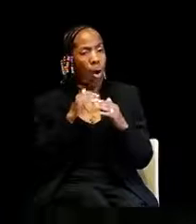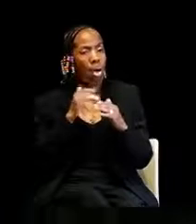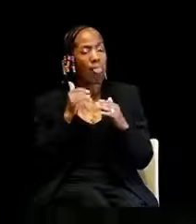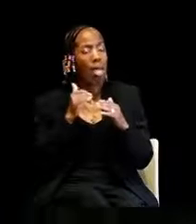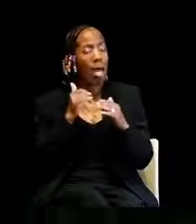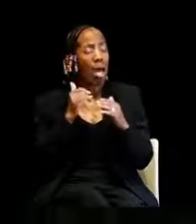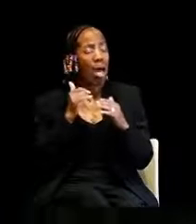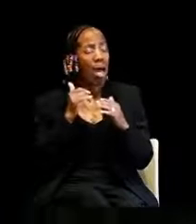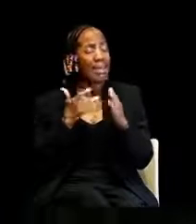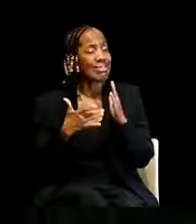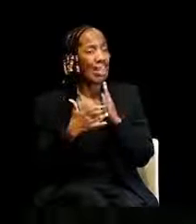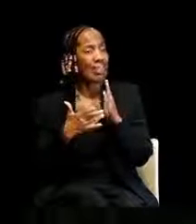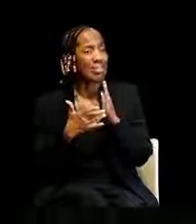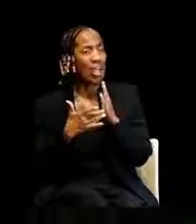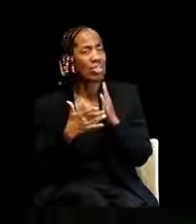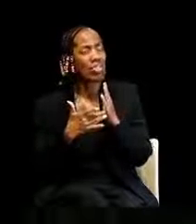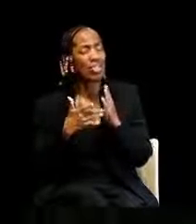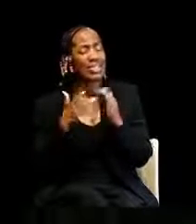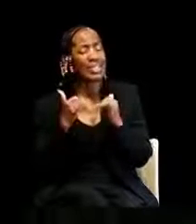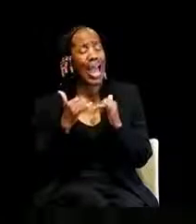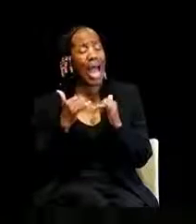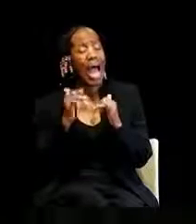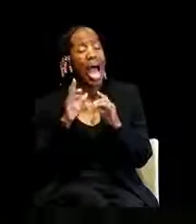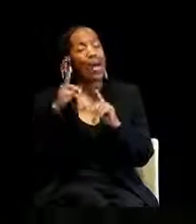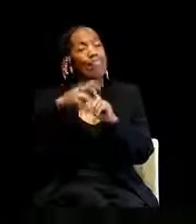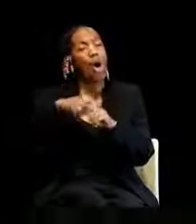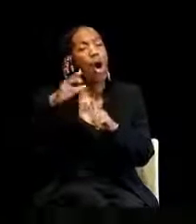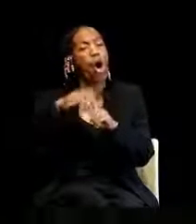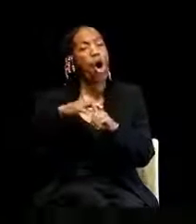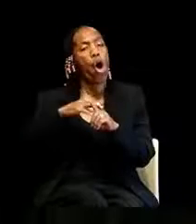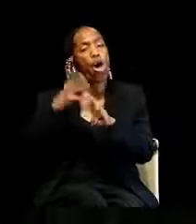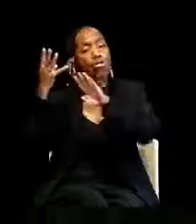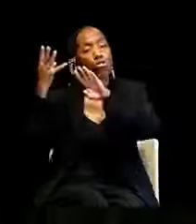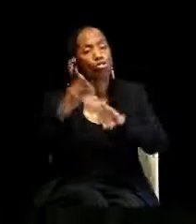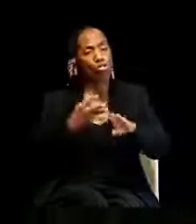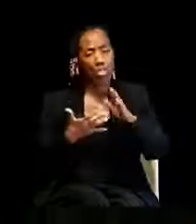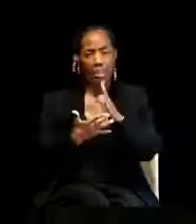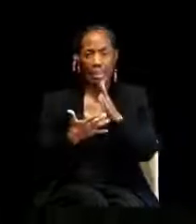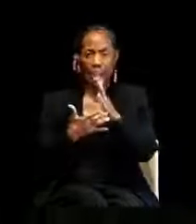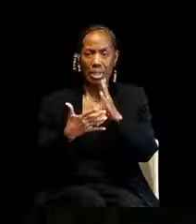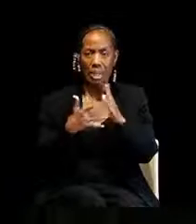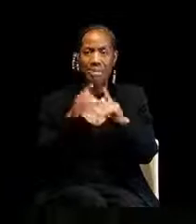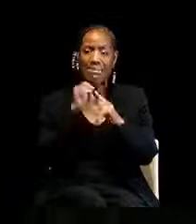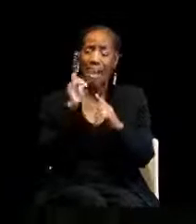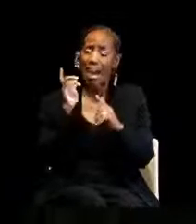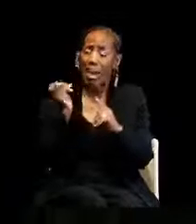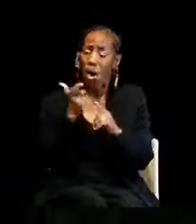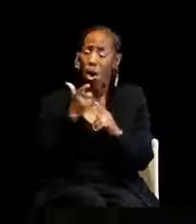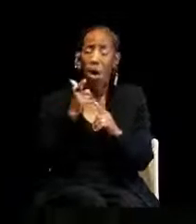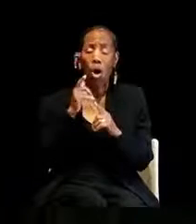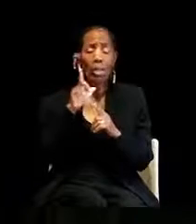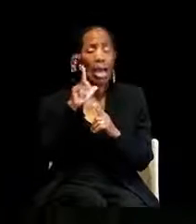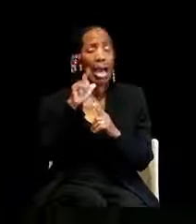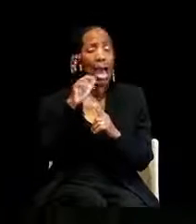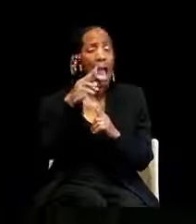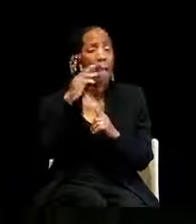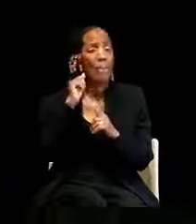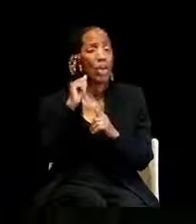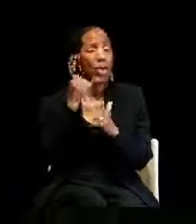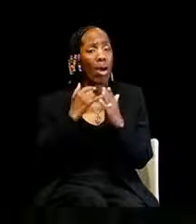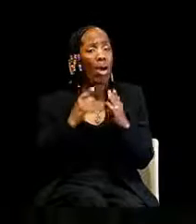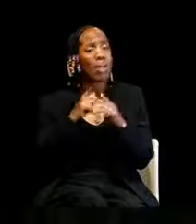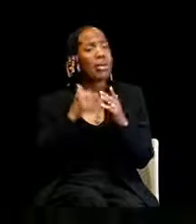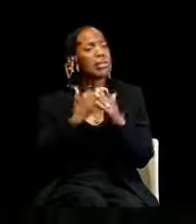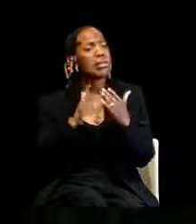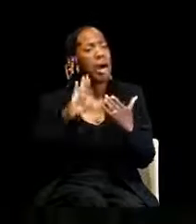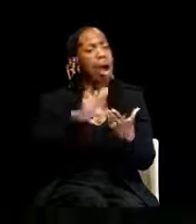the work to put them on streaming platforms. Not all of them are from Liberian artists. Some of them are just songs, whether